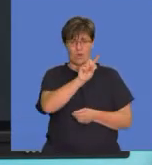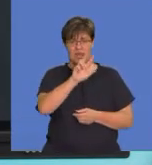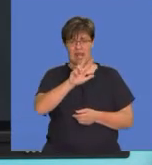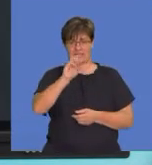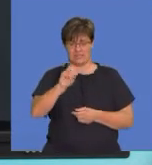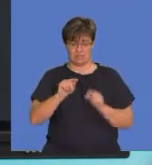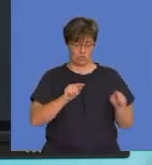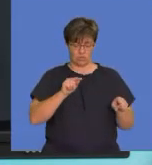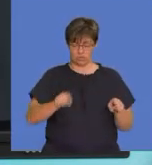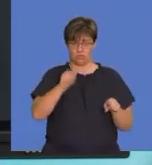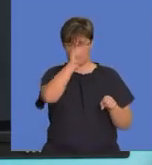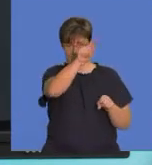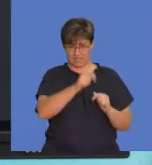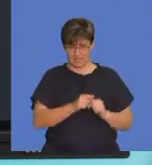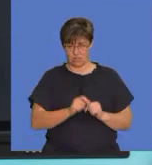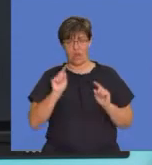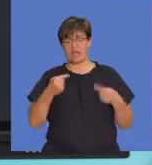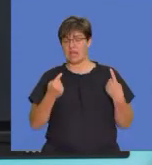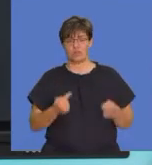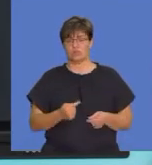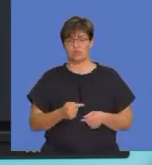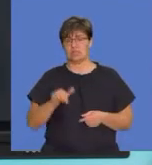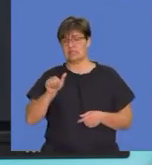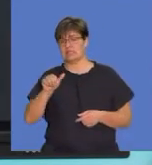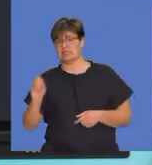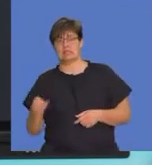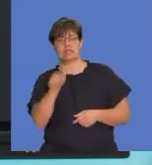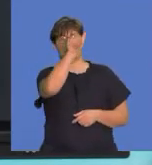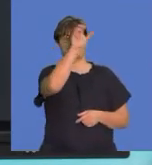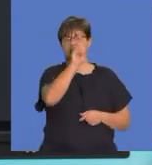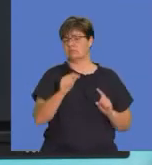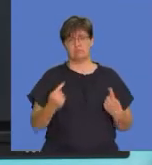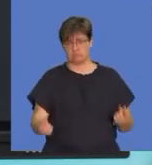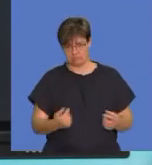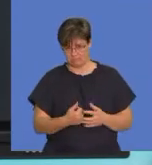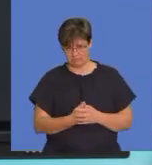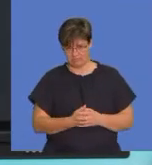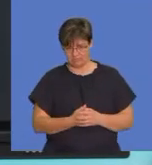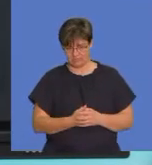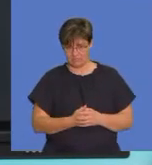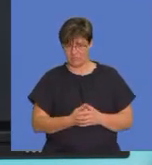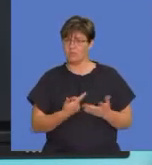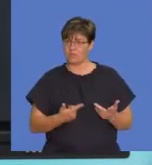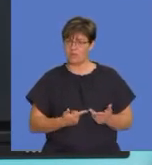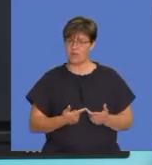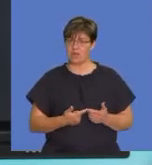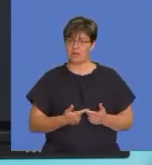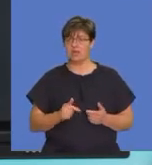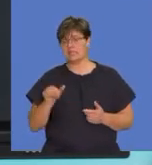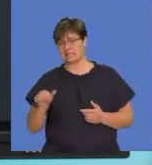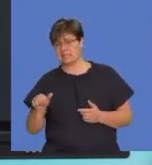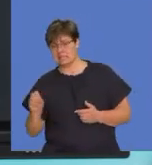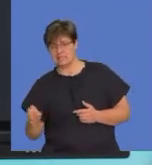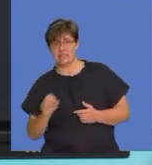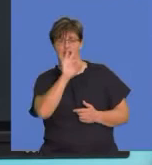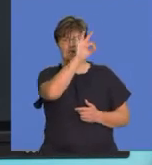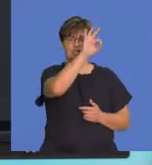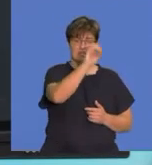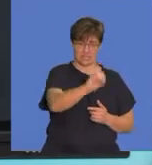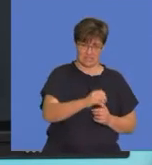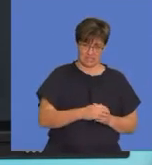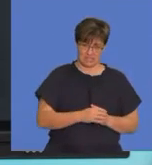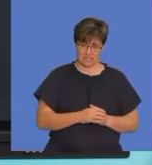must all add up to 180 degrees. So you can't have 60 and 60. It wouldn't make sense. So it will be